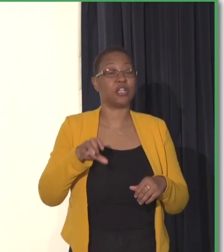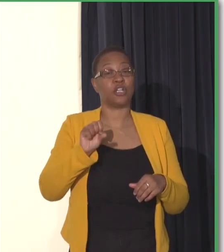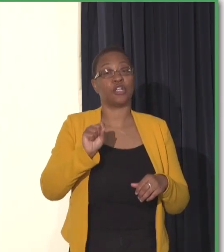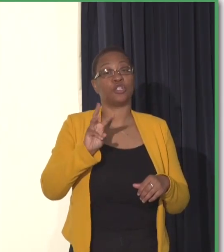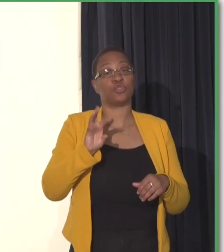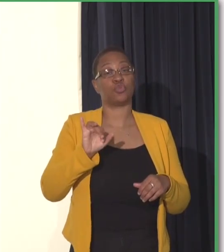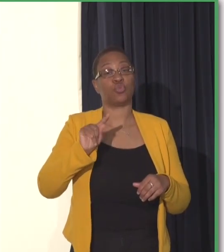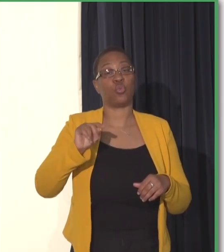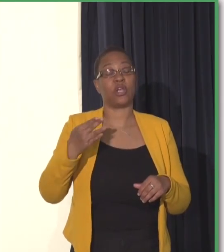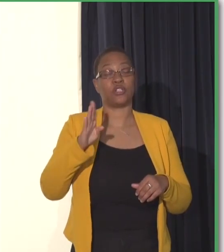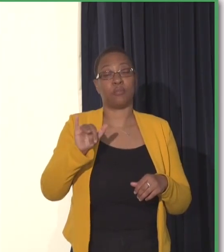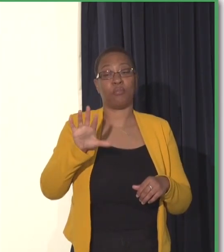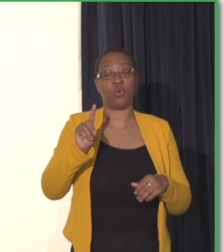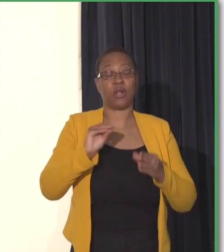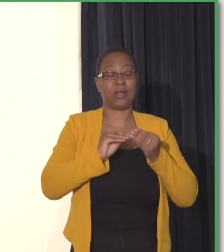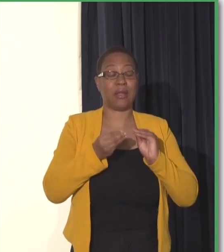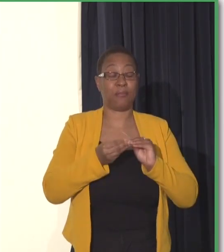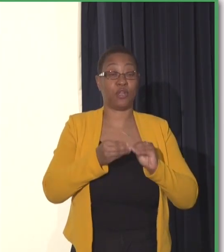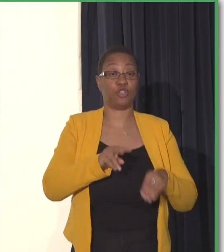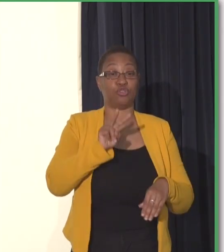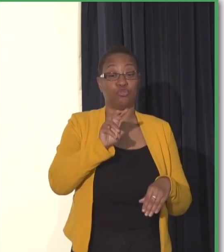number is